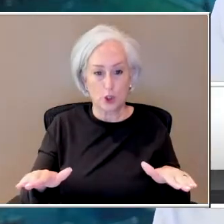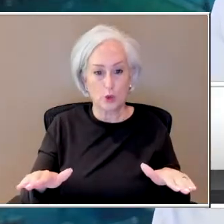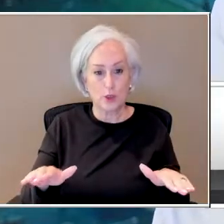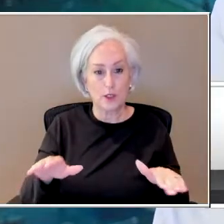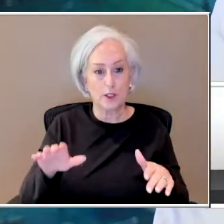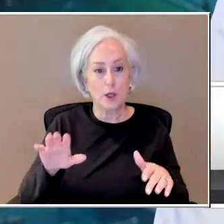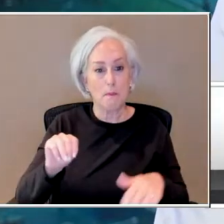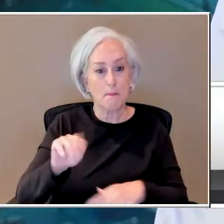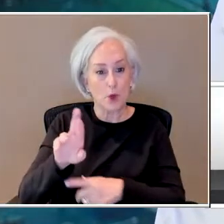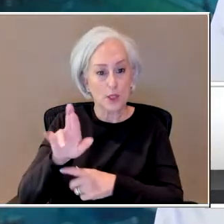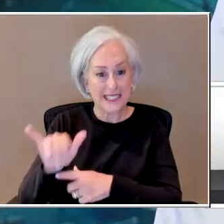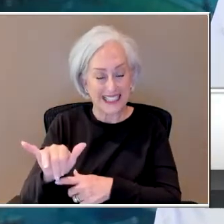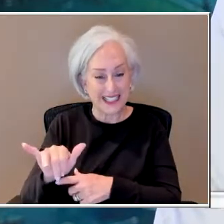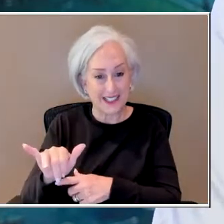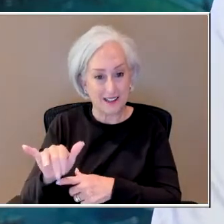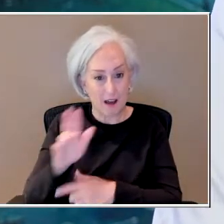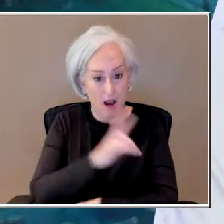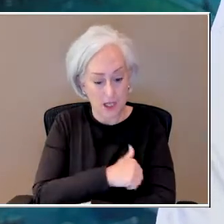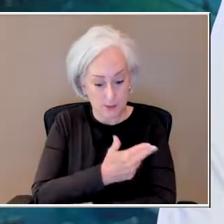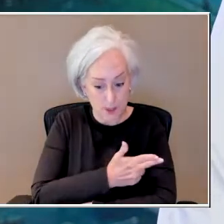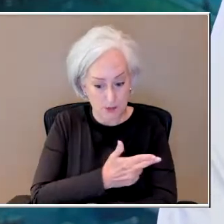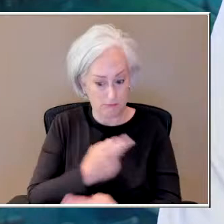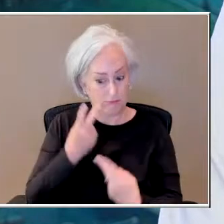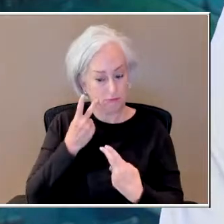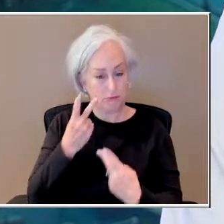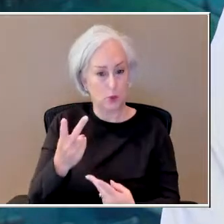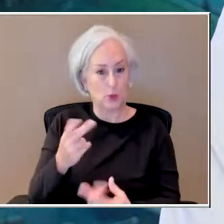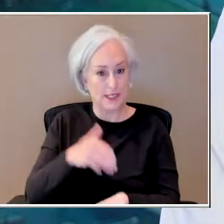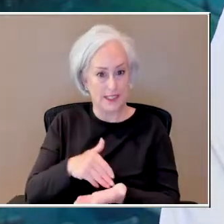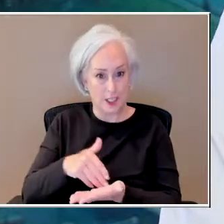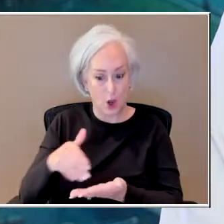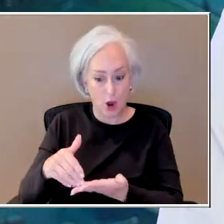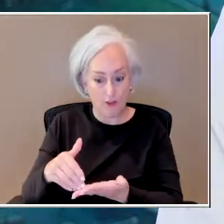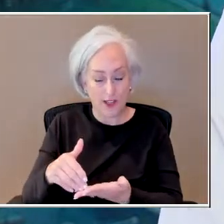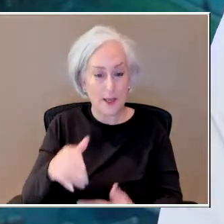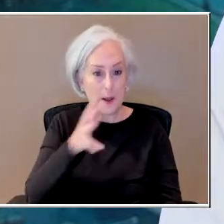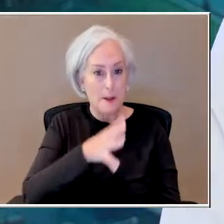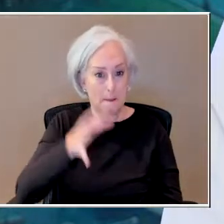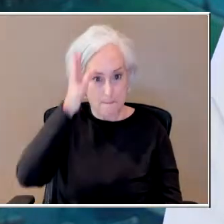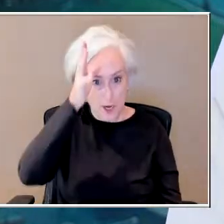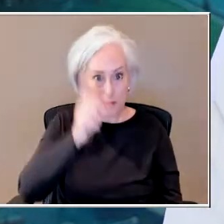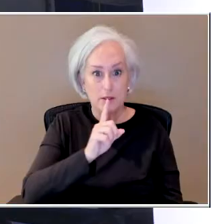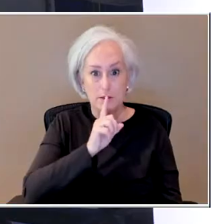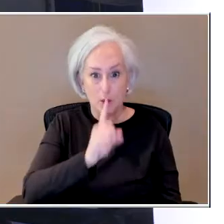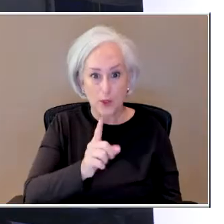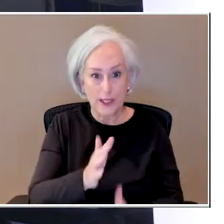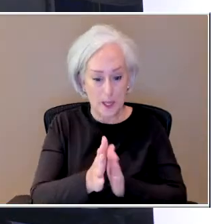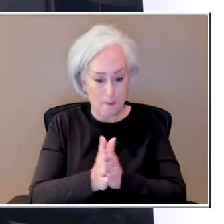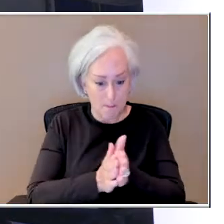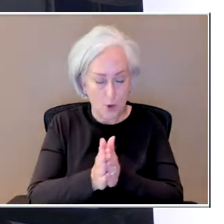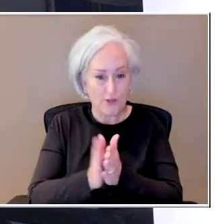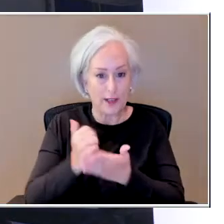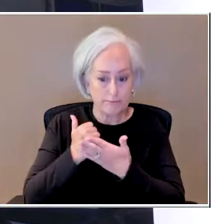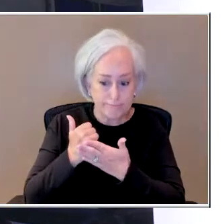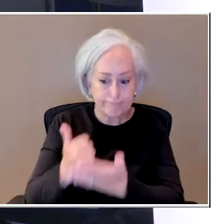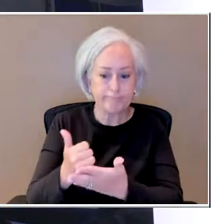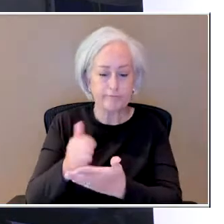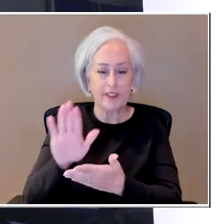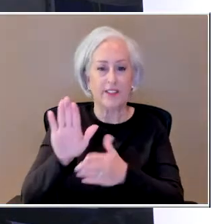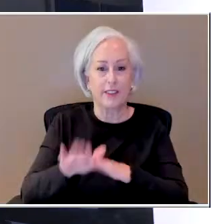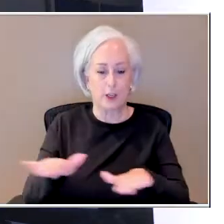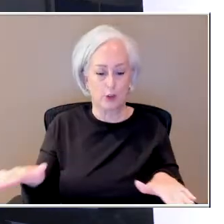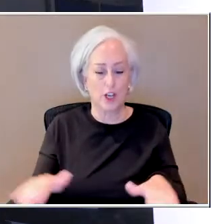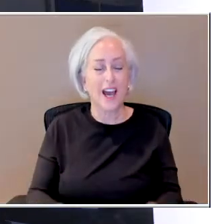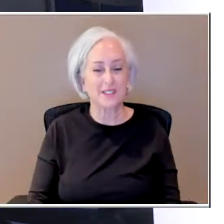have parents that are very excited and very motivated to help their child. I bet. Well, when we get to go in the OR with you and Dr.